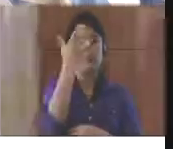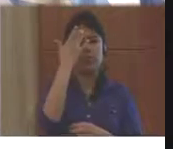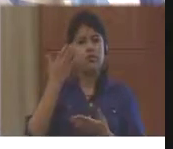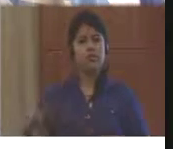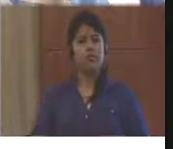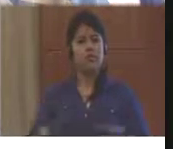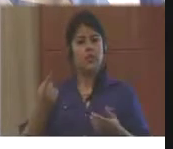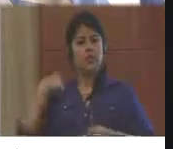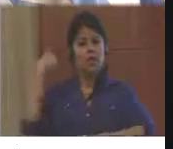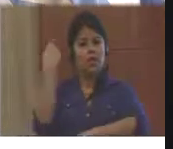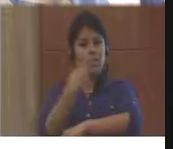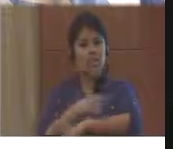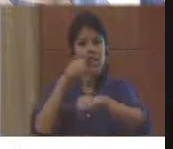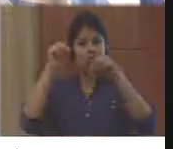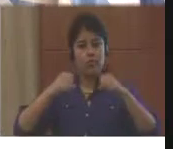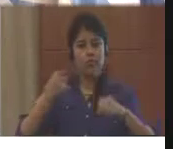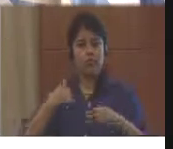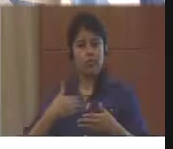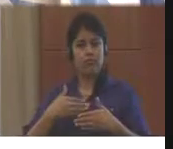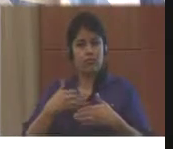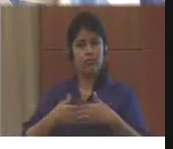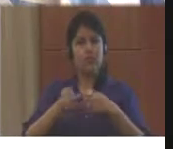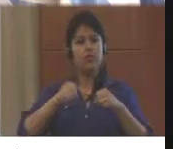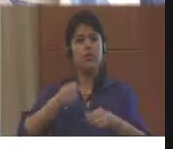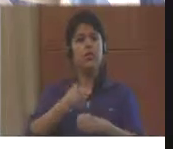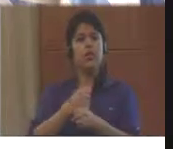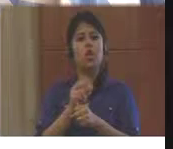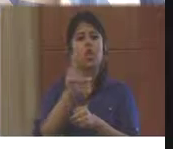in front of me, and that shows me that